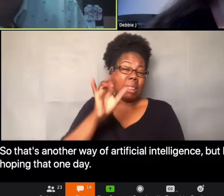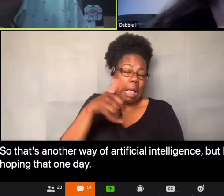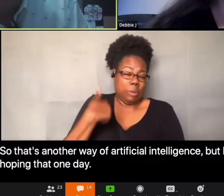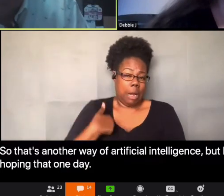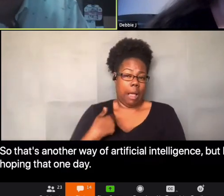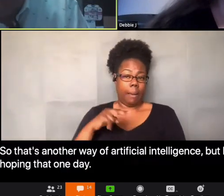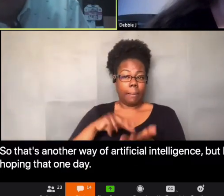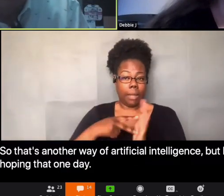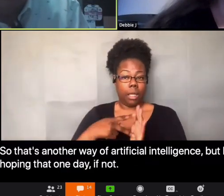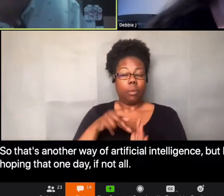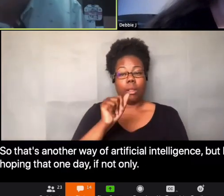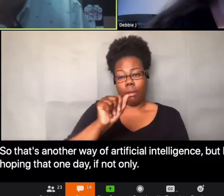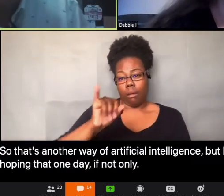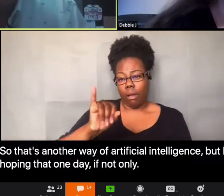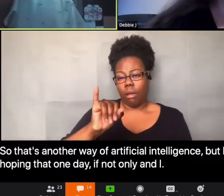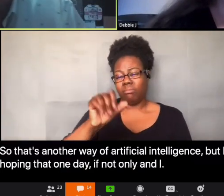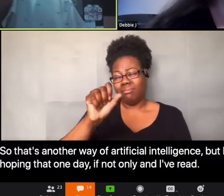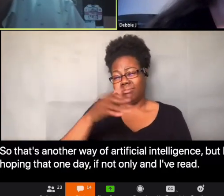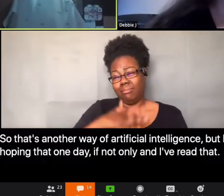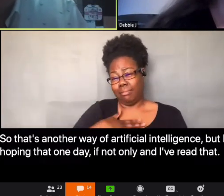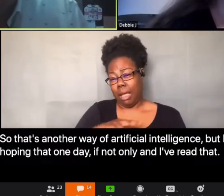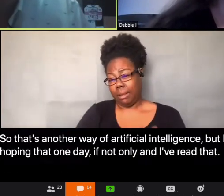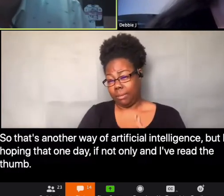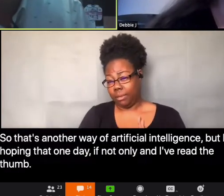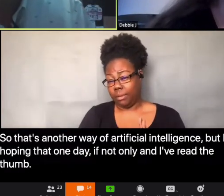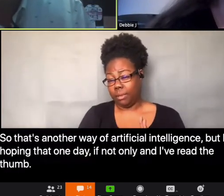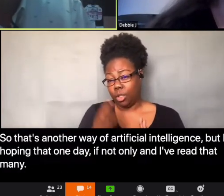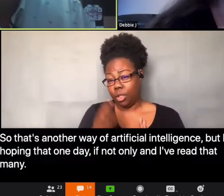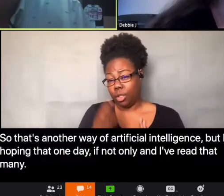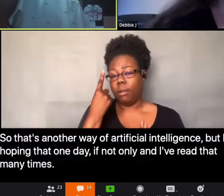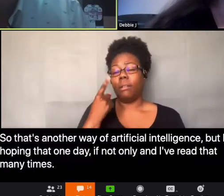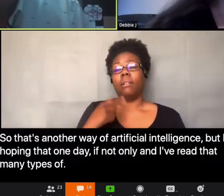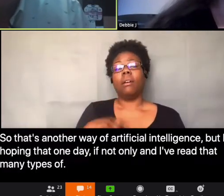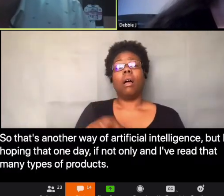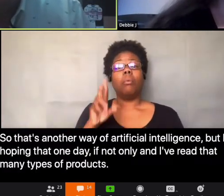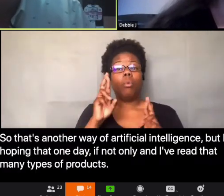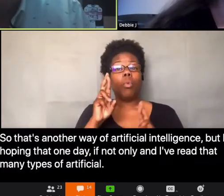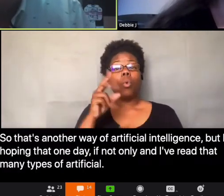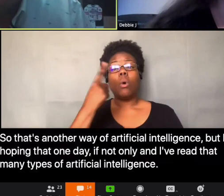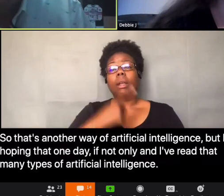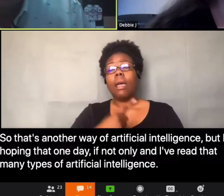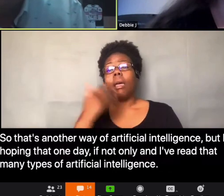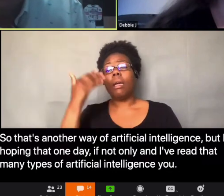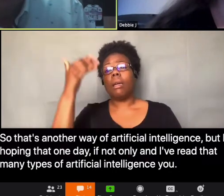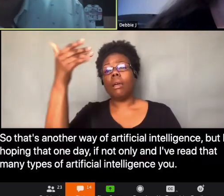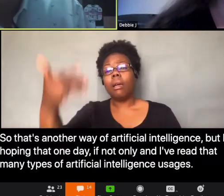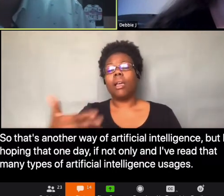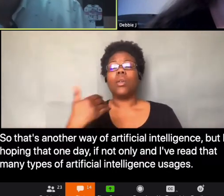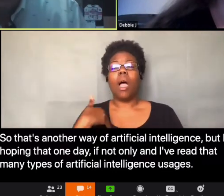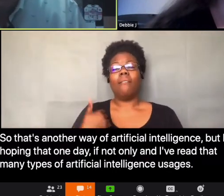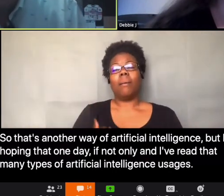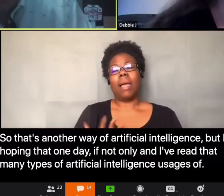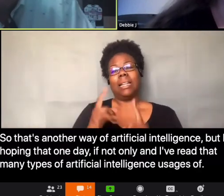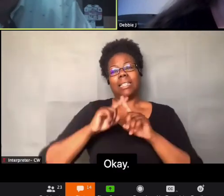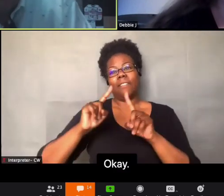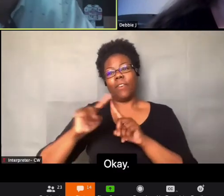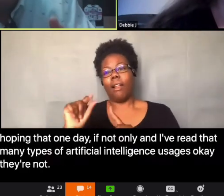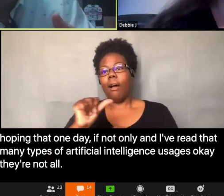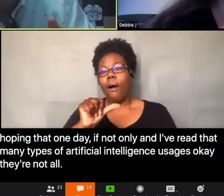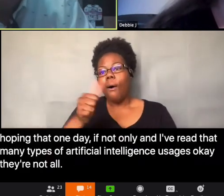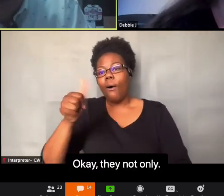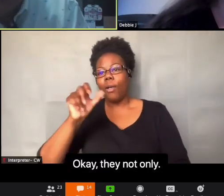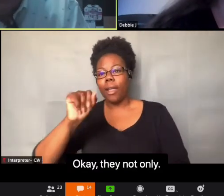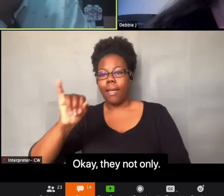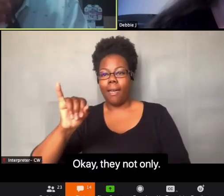day it's not only, and I've read that many types of artificial intelligence usages, okay, they not